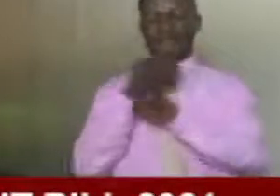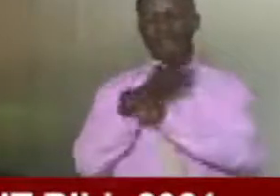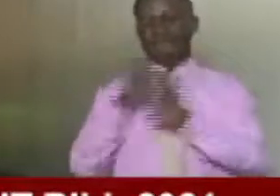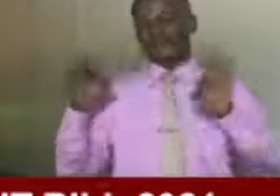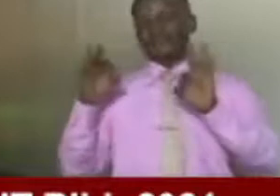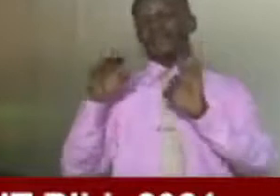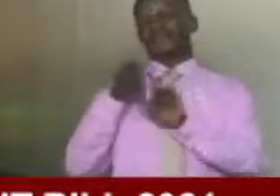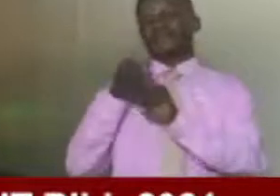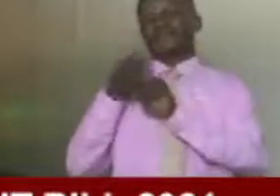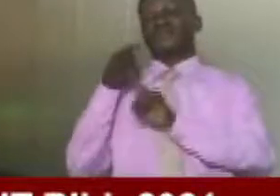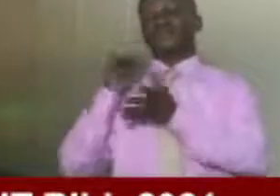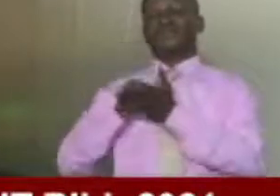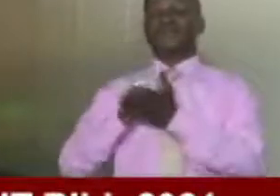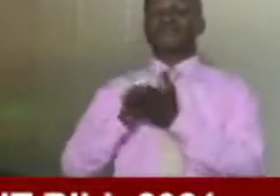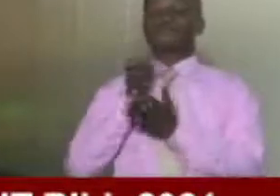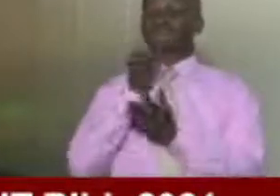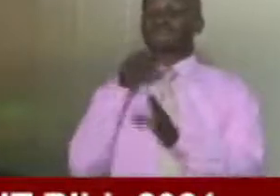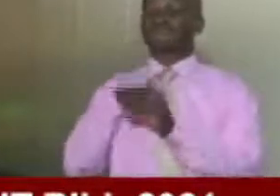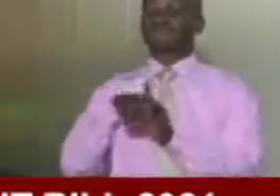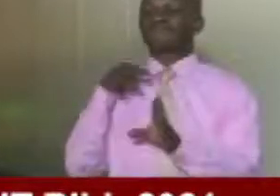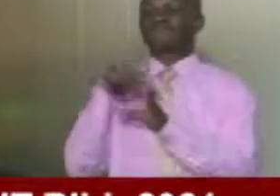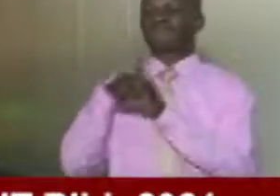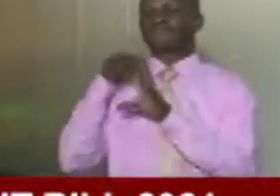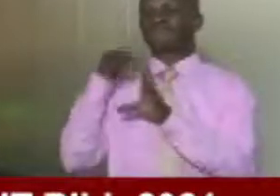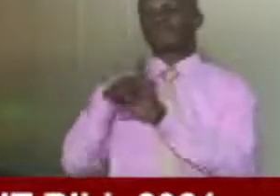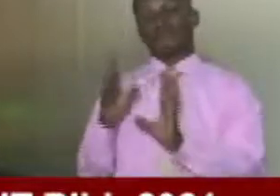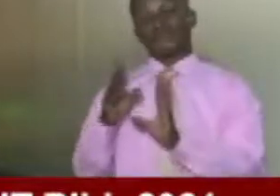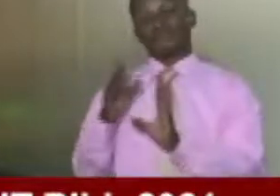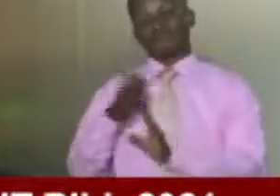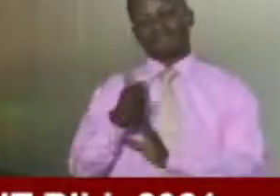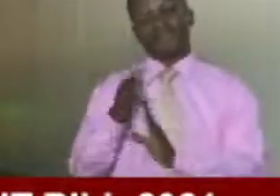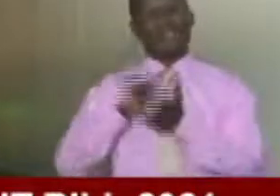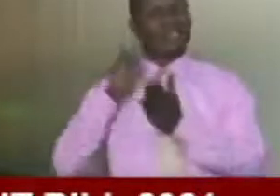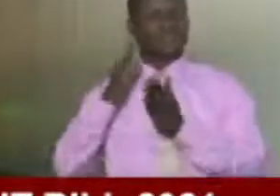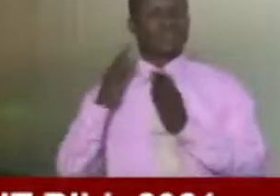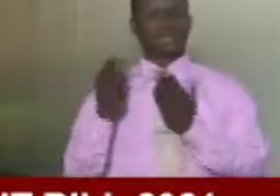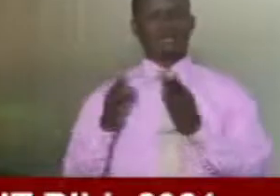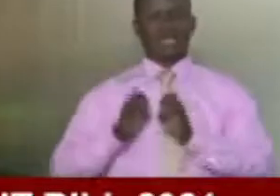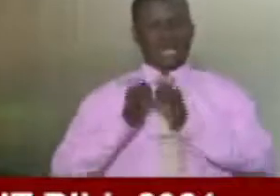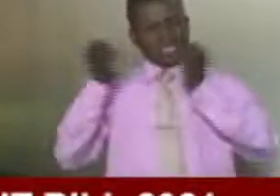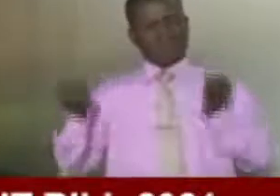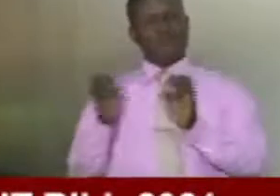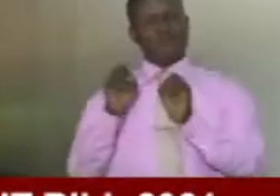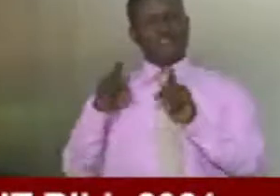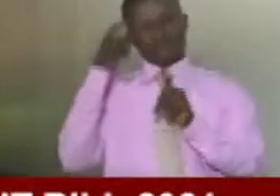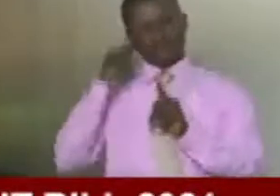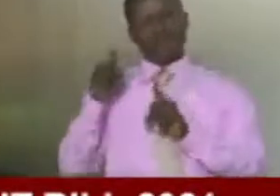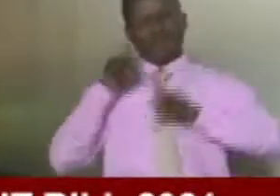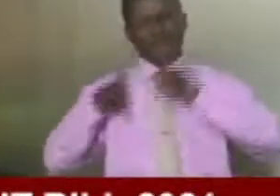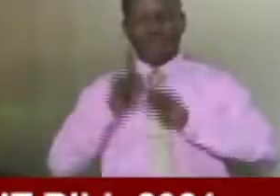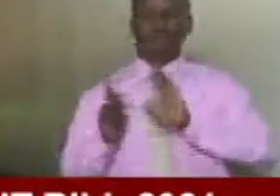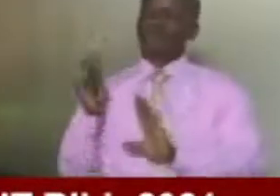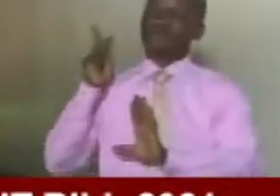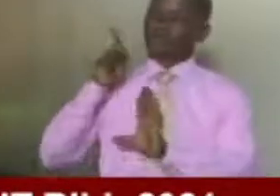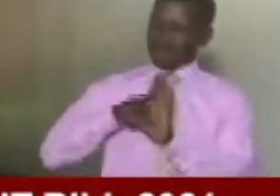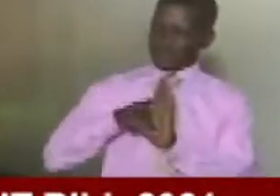kind of manipulation. And they think that that will expand opportunities for citizens' participation. But